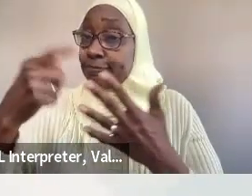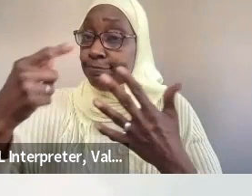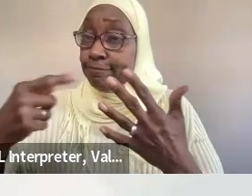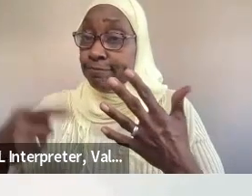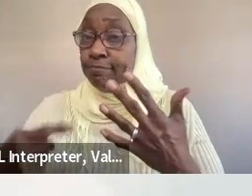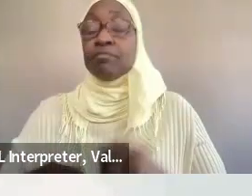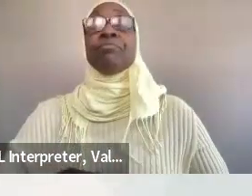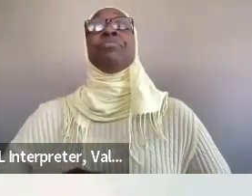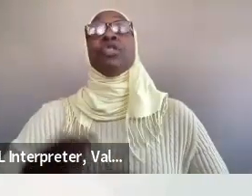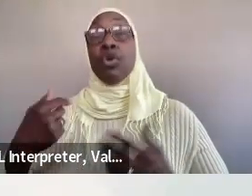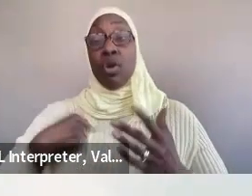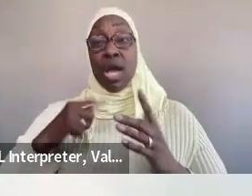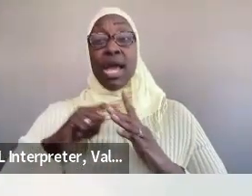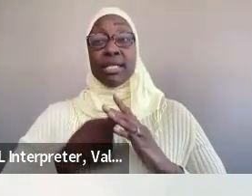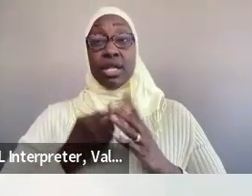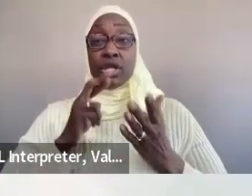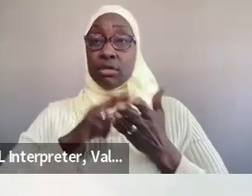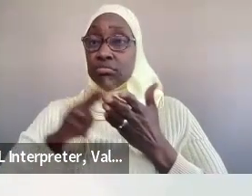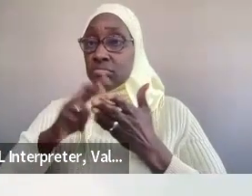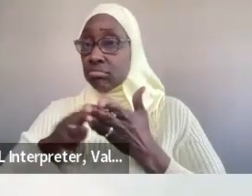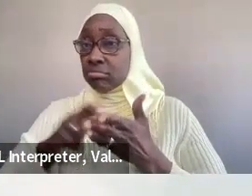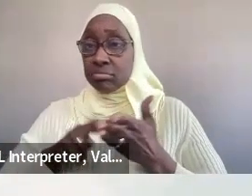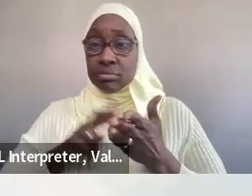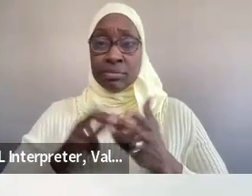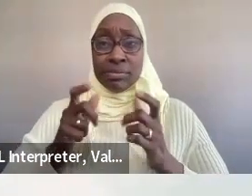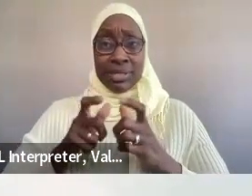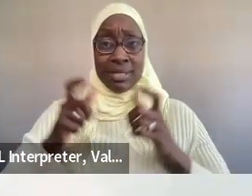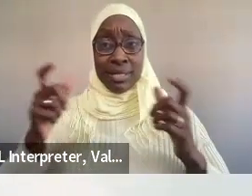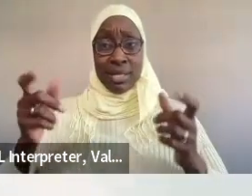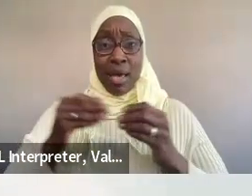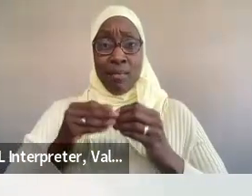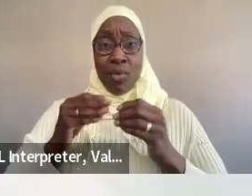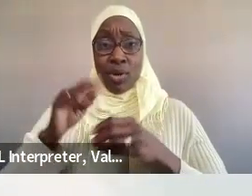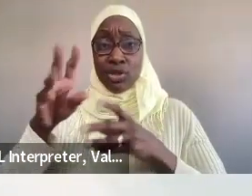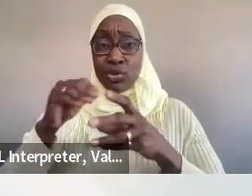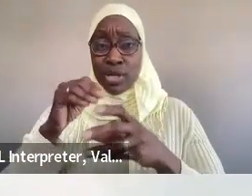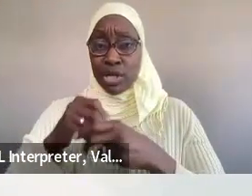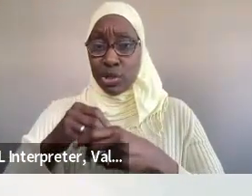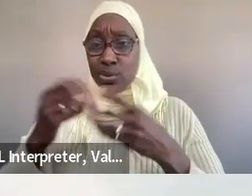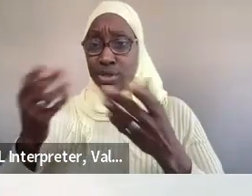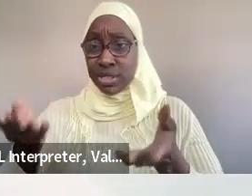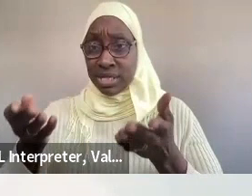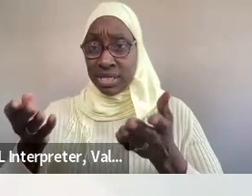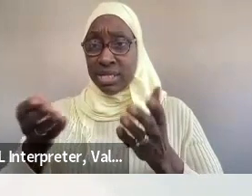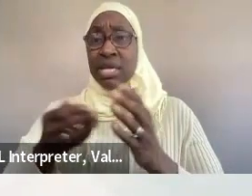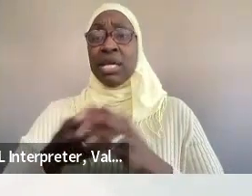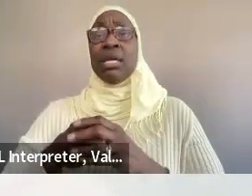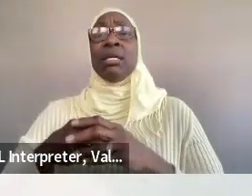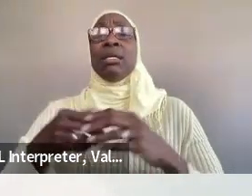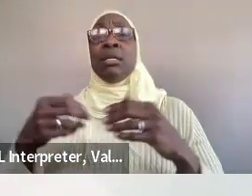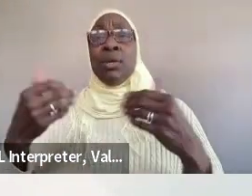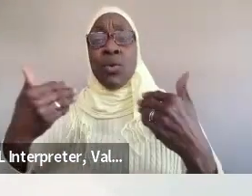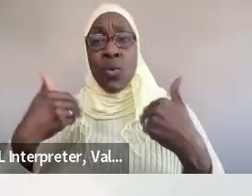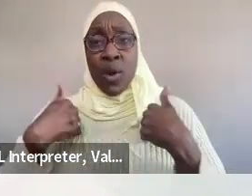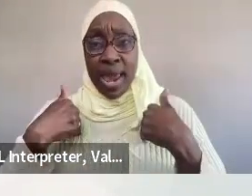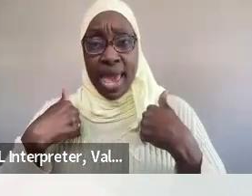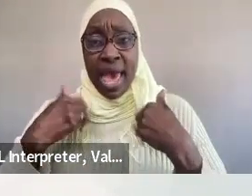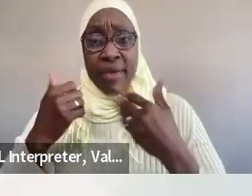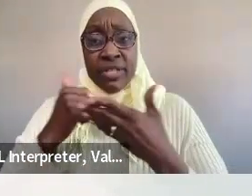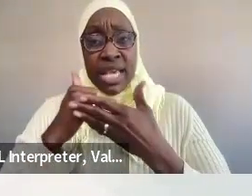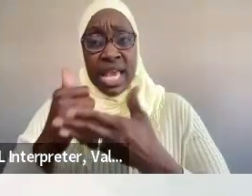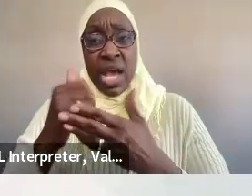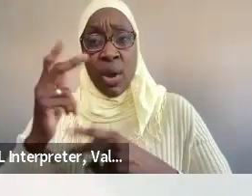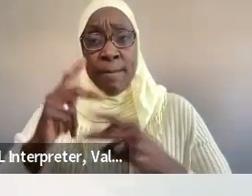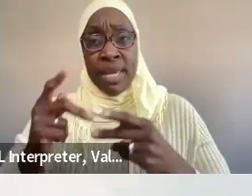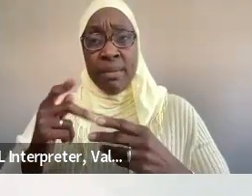just inclusion and accessibility to the disabled community in our Northeastern. We got to help people come